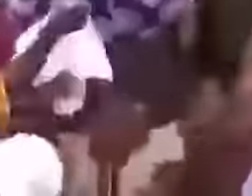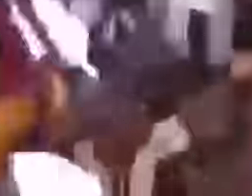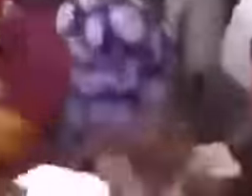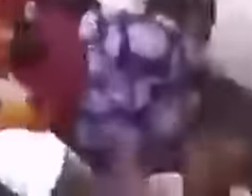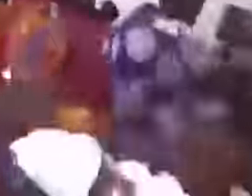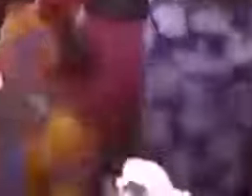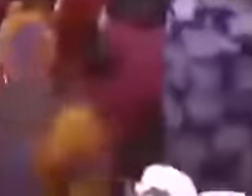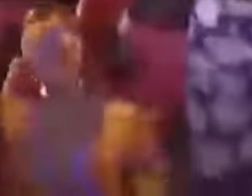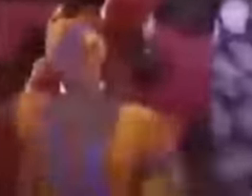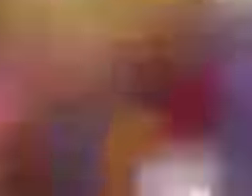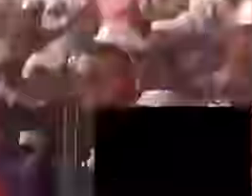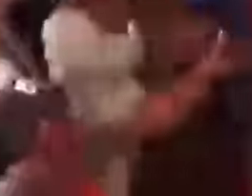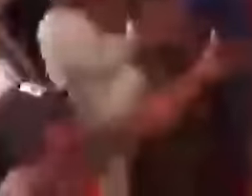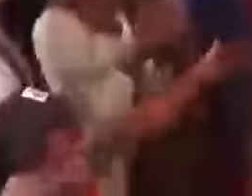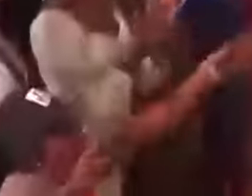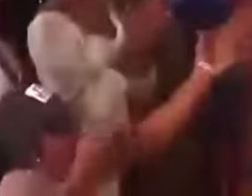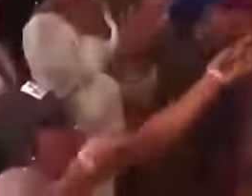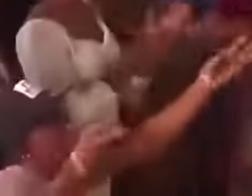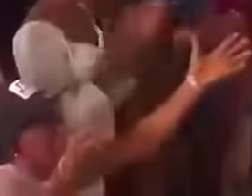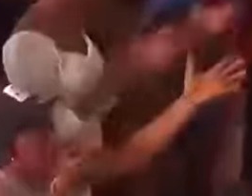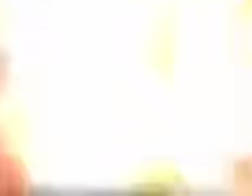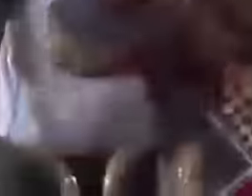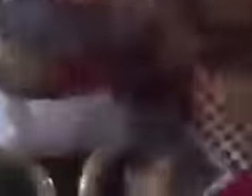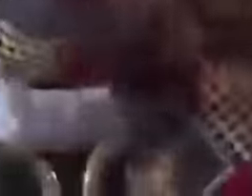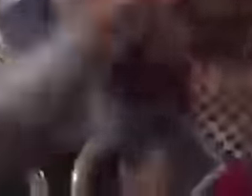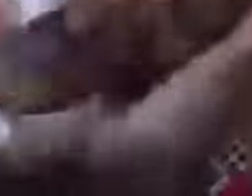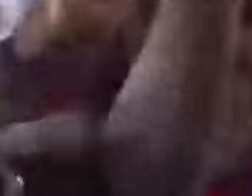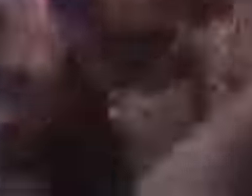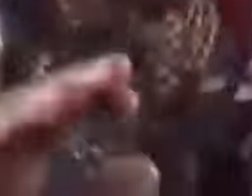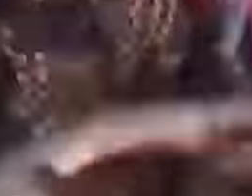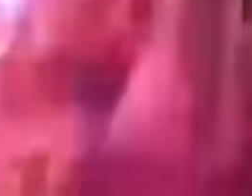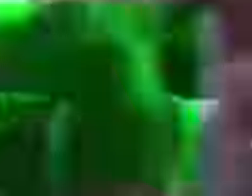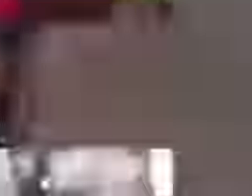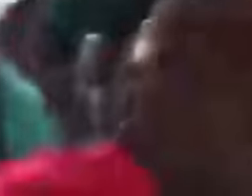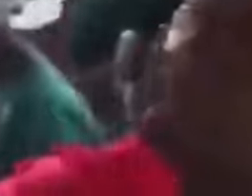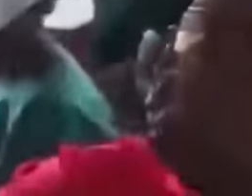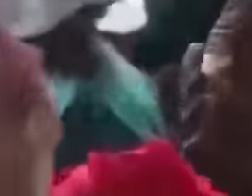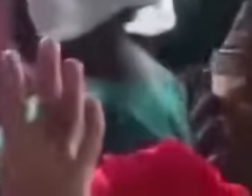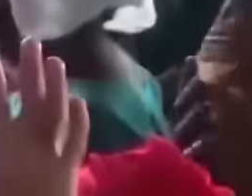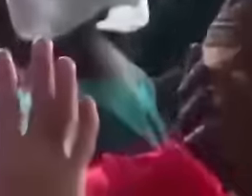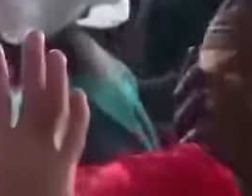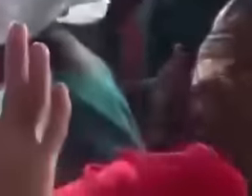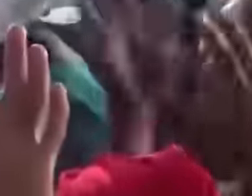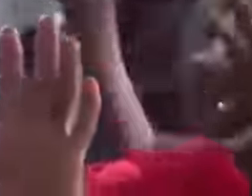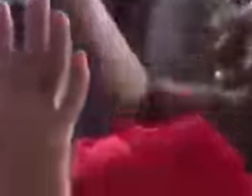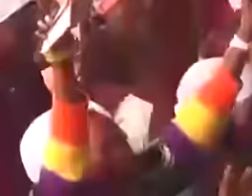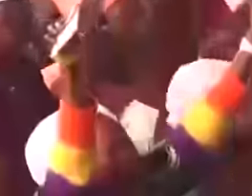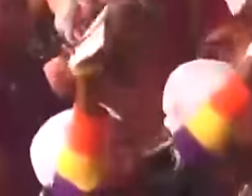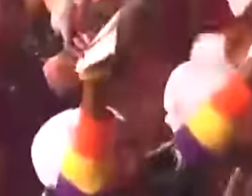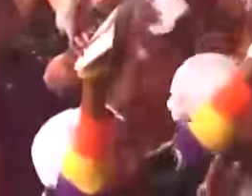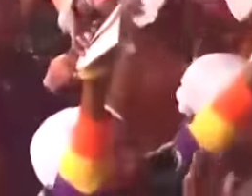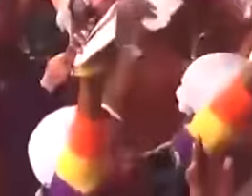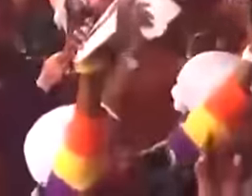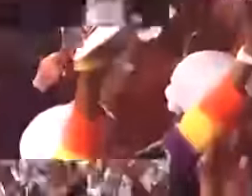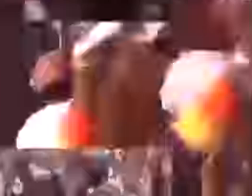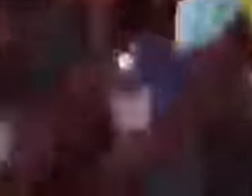Bring us the water. I want to have authority to read. If I did a do round, no shoes, you bet either 1, 2, 3. Isha be a tea, she a new. No shell, no bet either